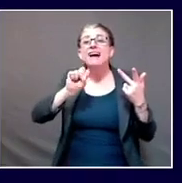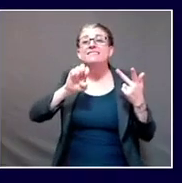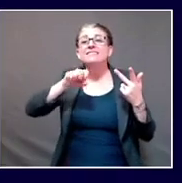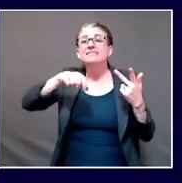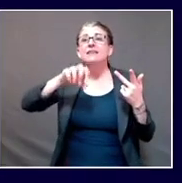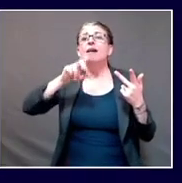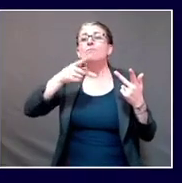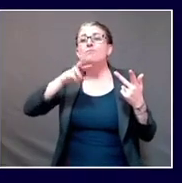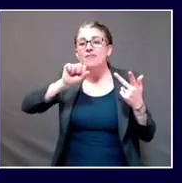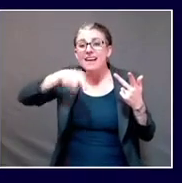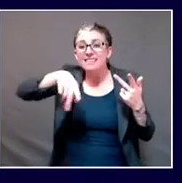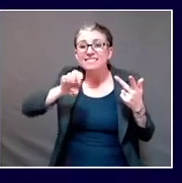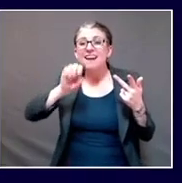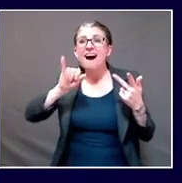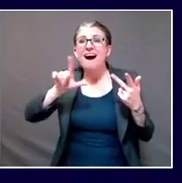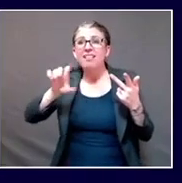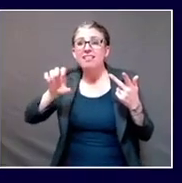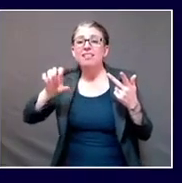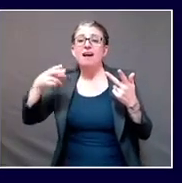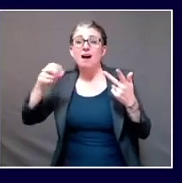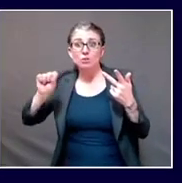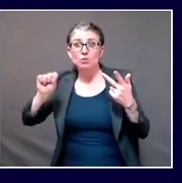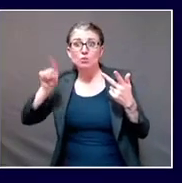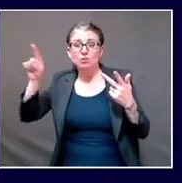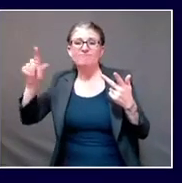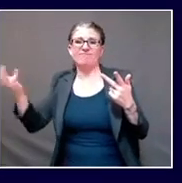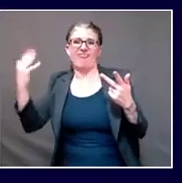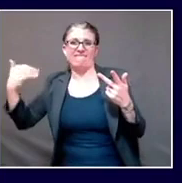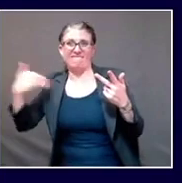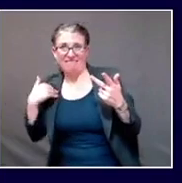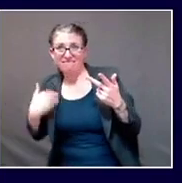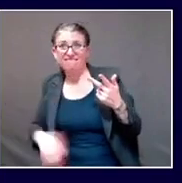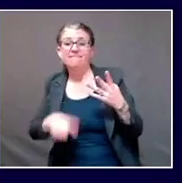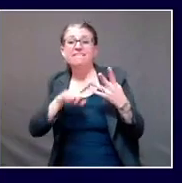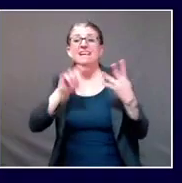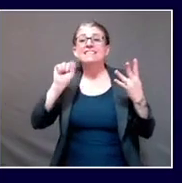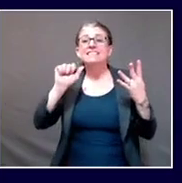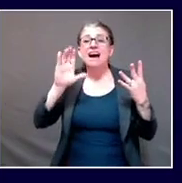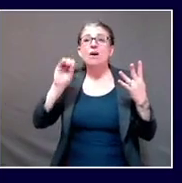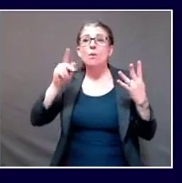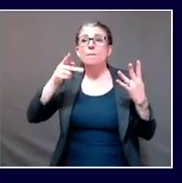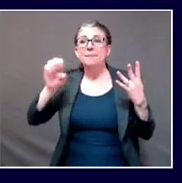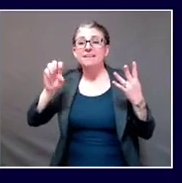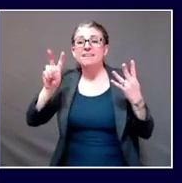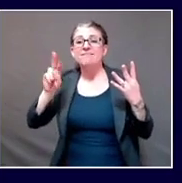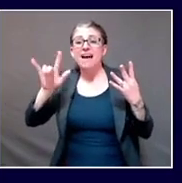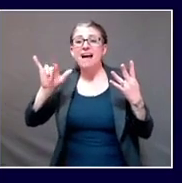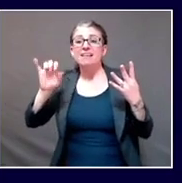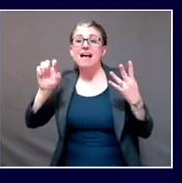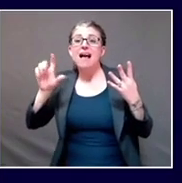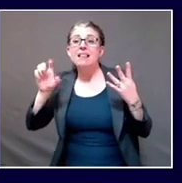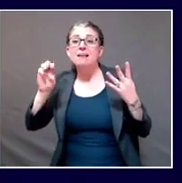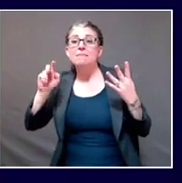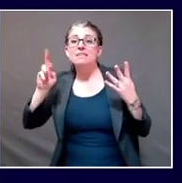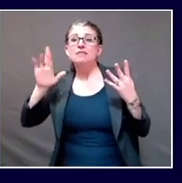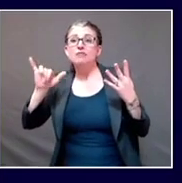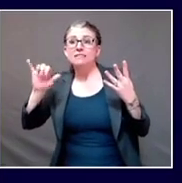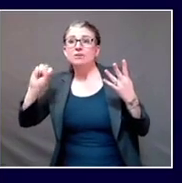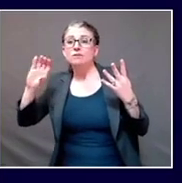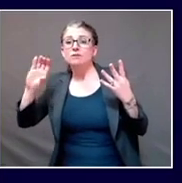with five cases. Another at the Sakapi Valley Elementary School, where three cases are known.